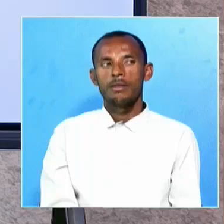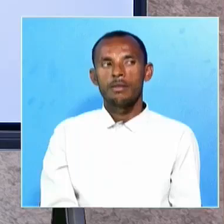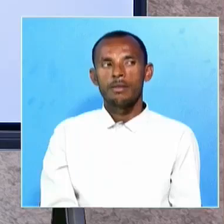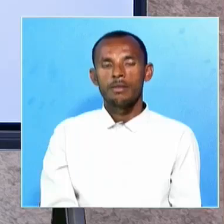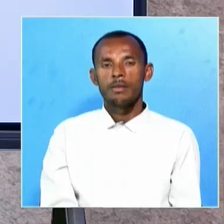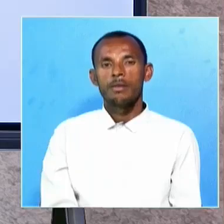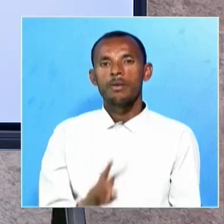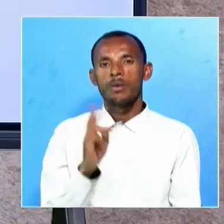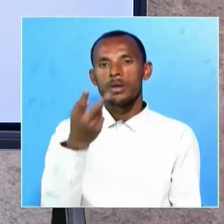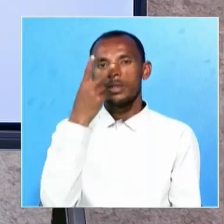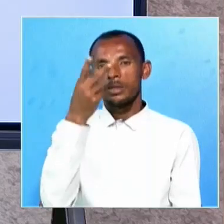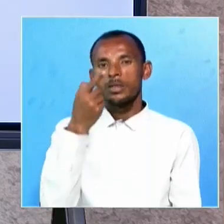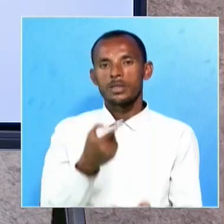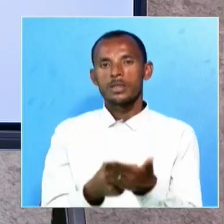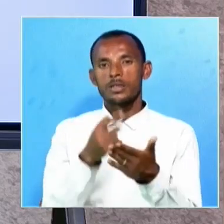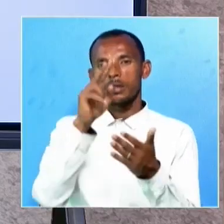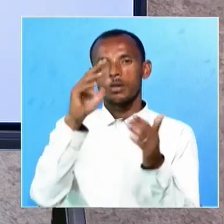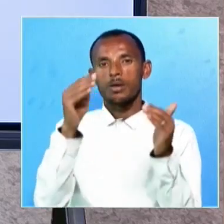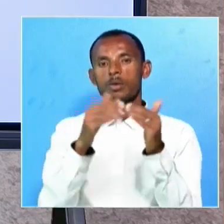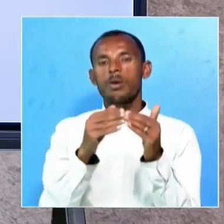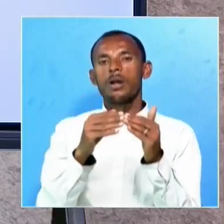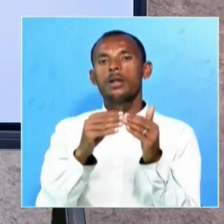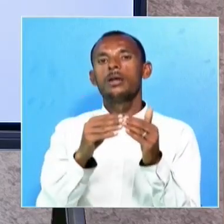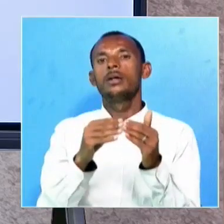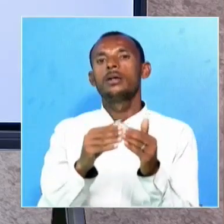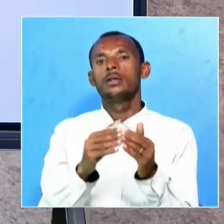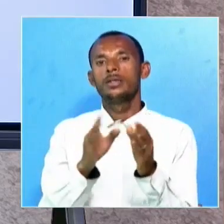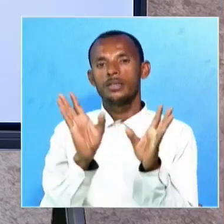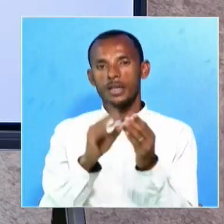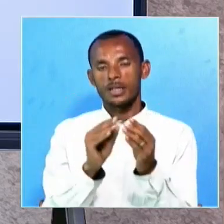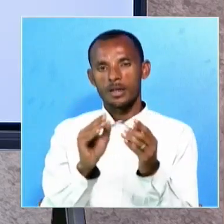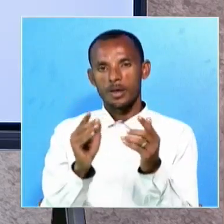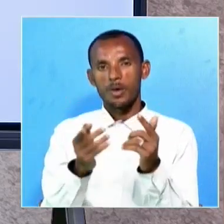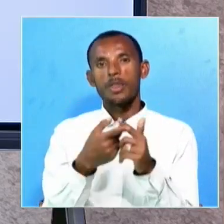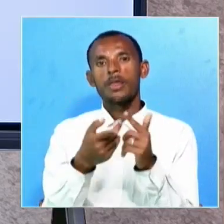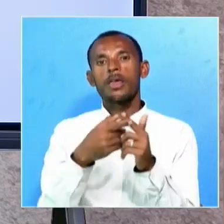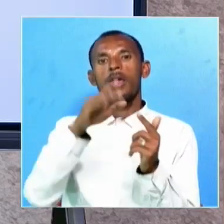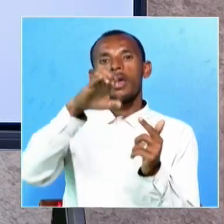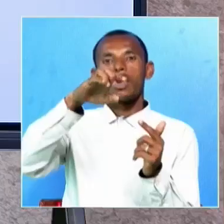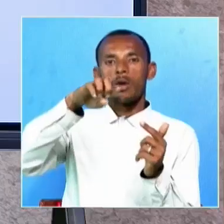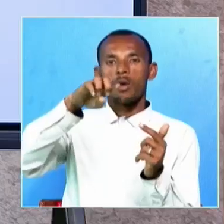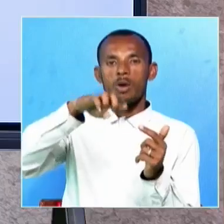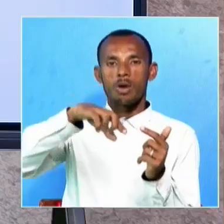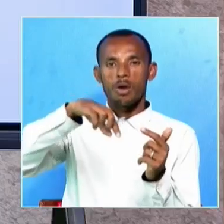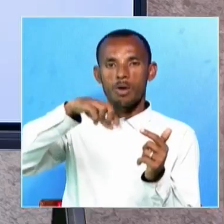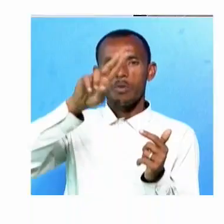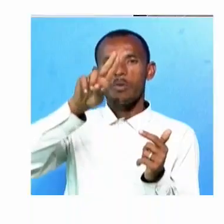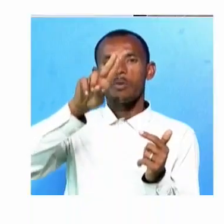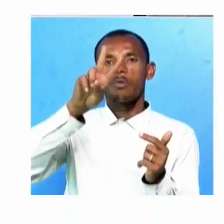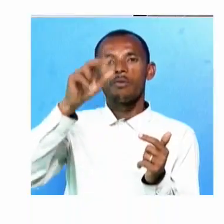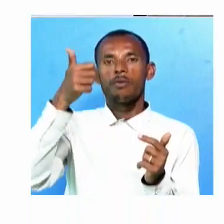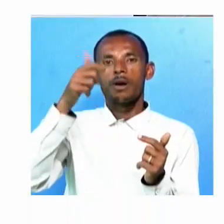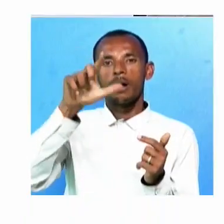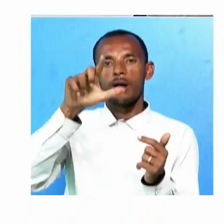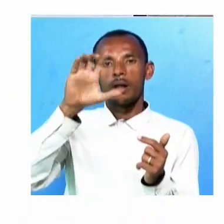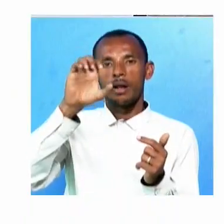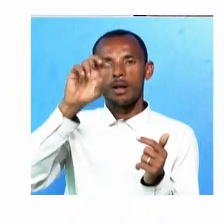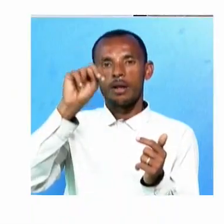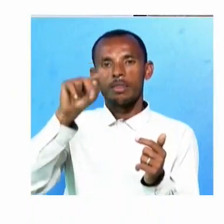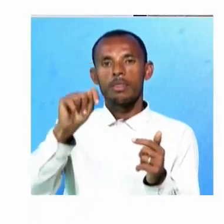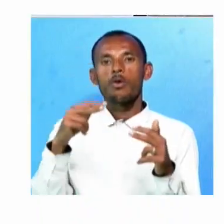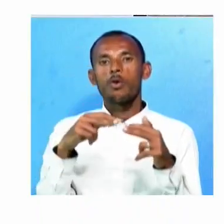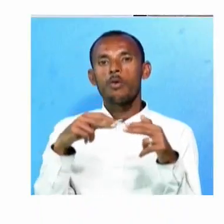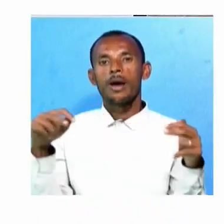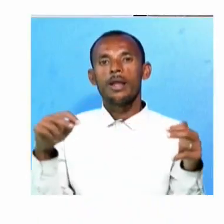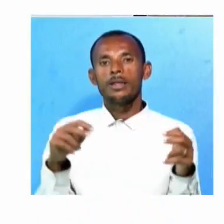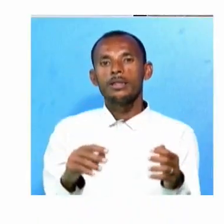We have seen these equal sets. The second one is equivalent sets. Two sets are said to be